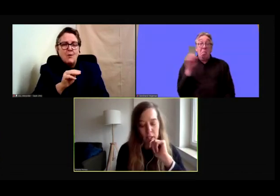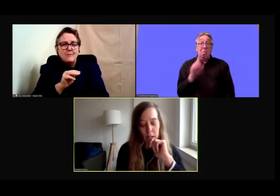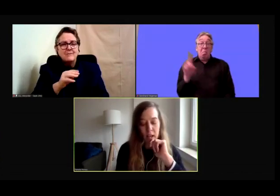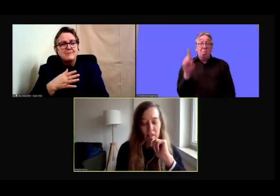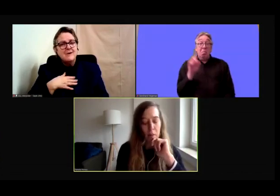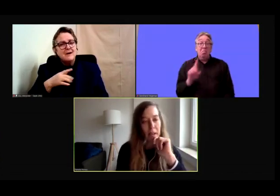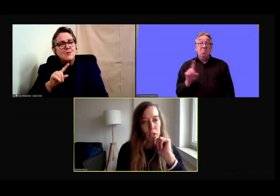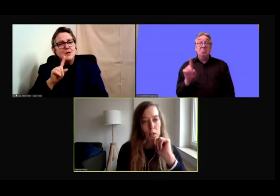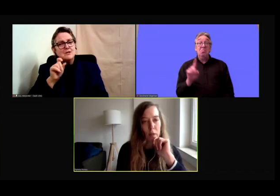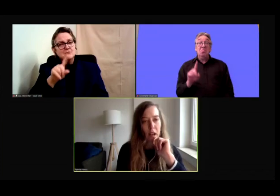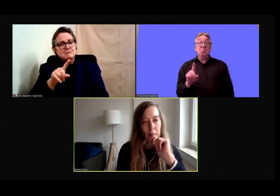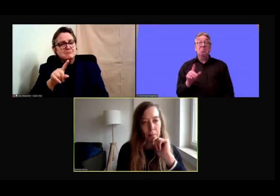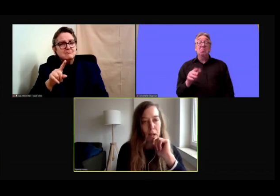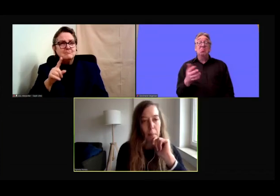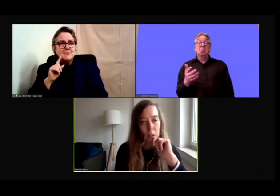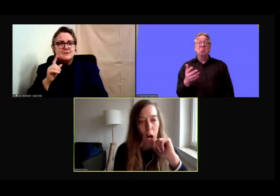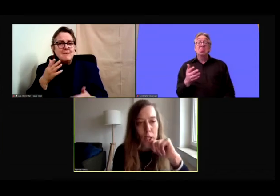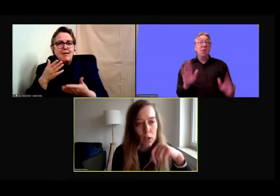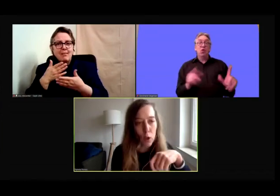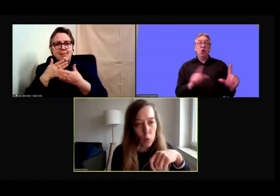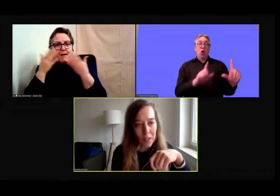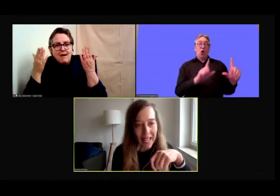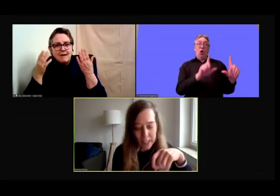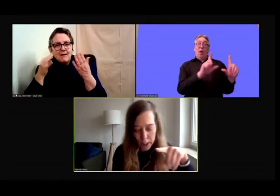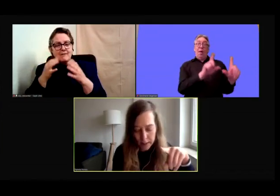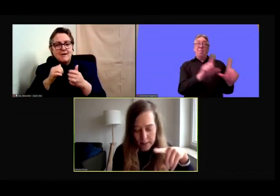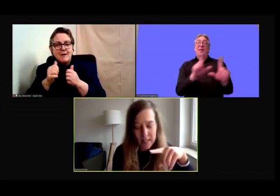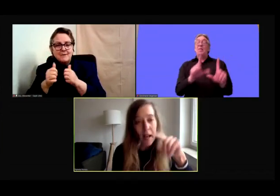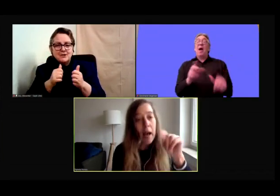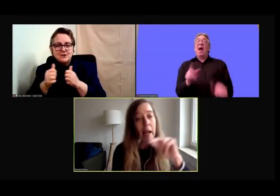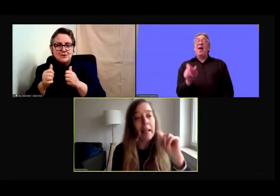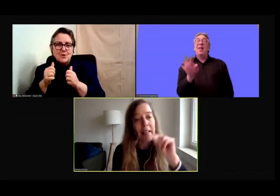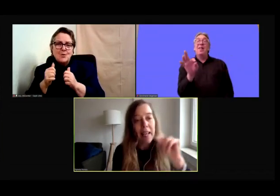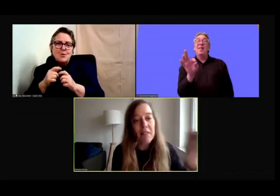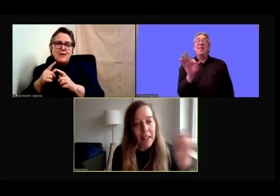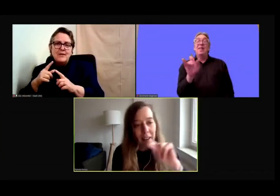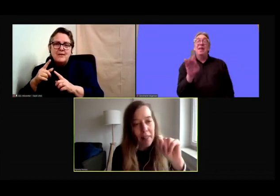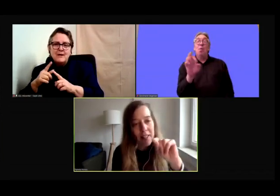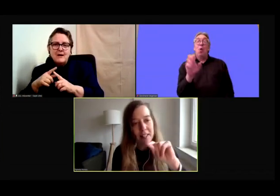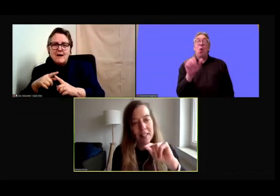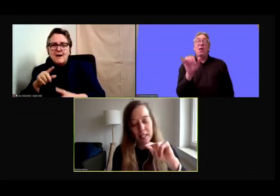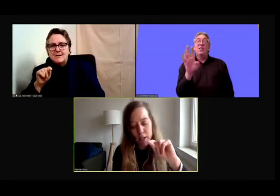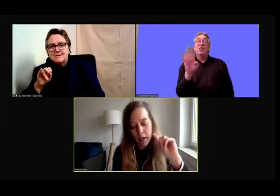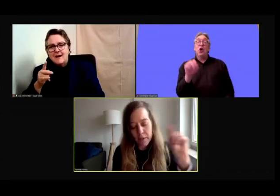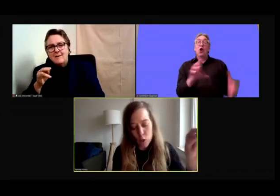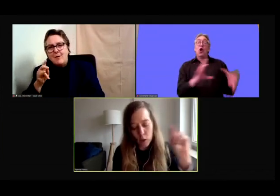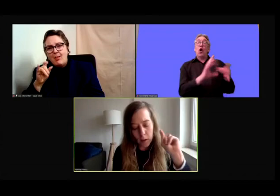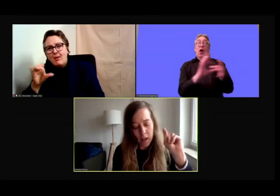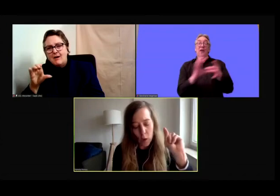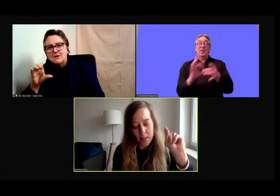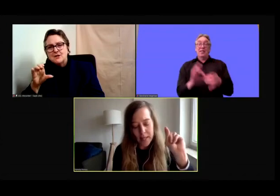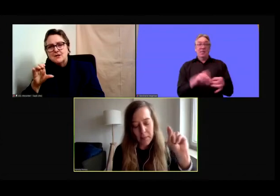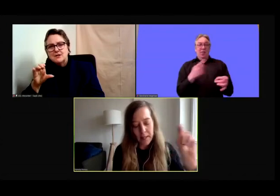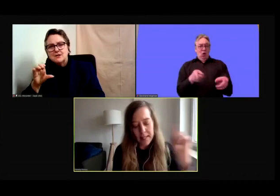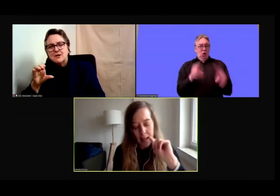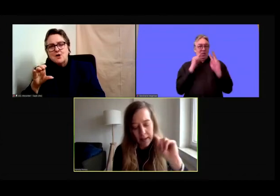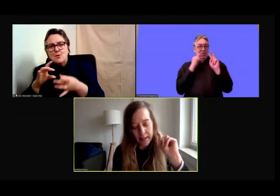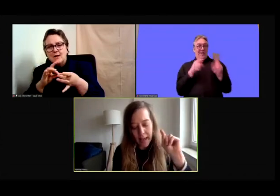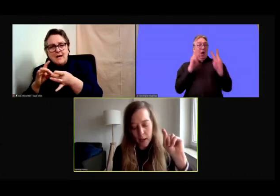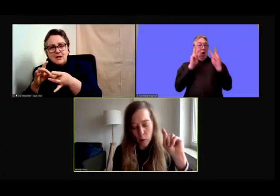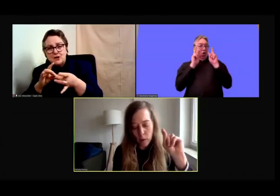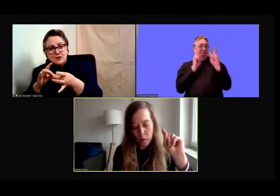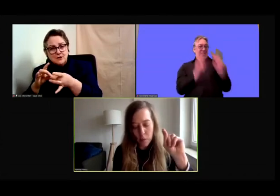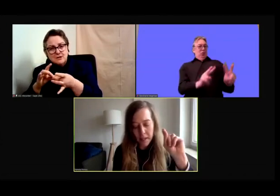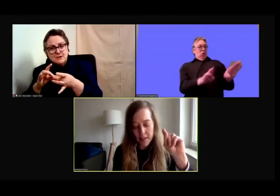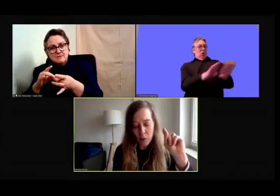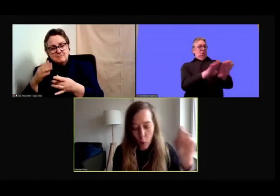of competition from pictures with topological relations, given this distinction of visual resemblance